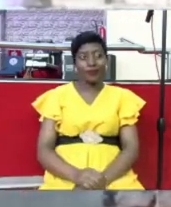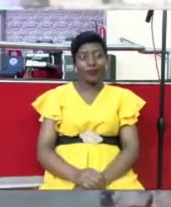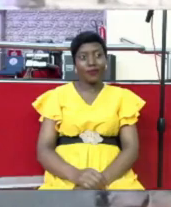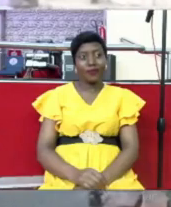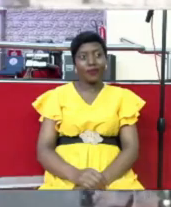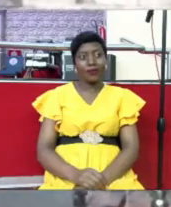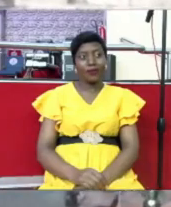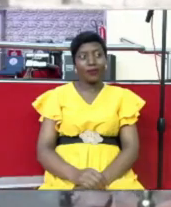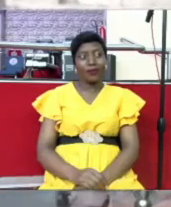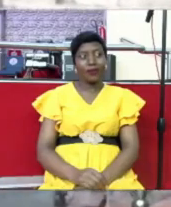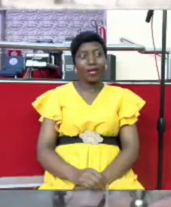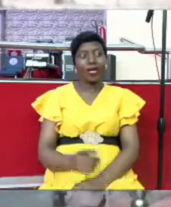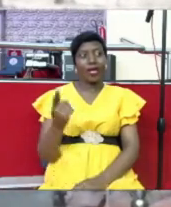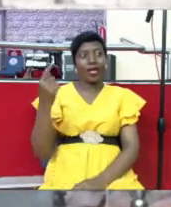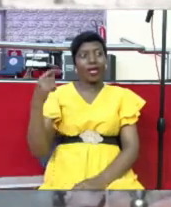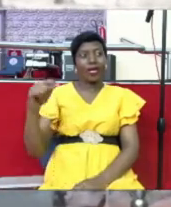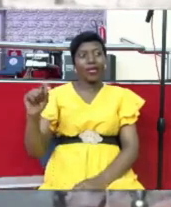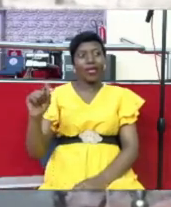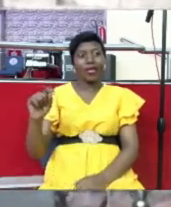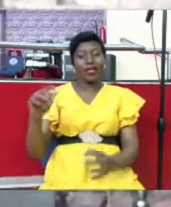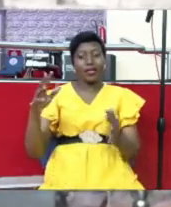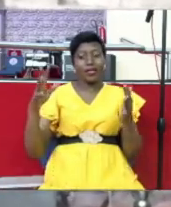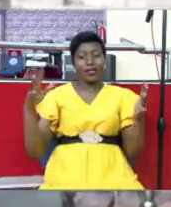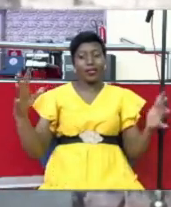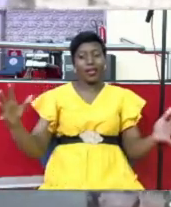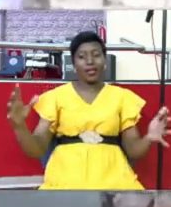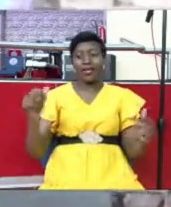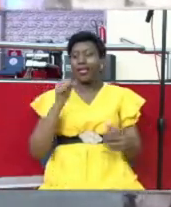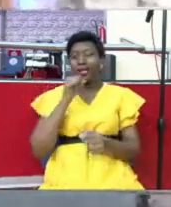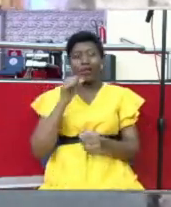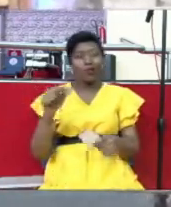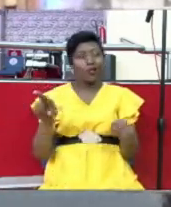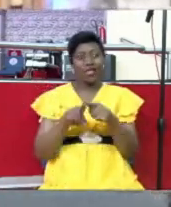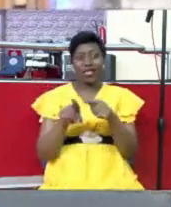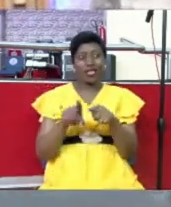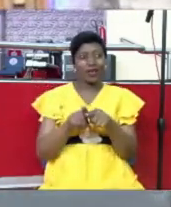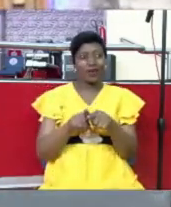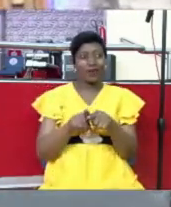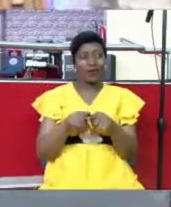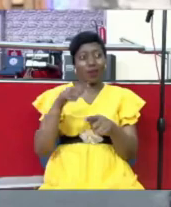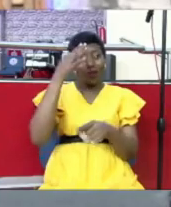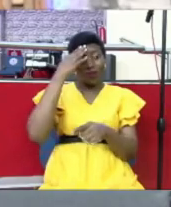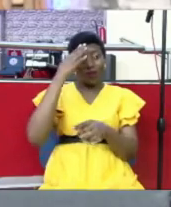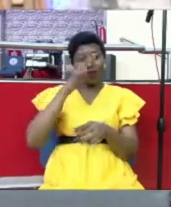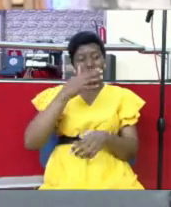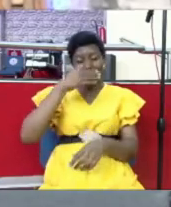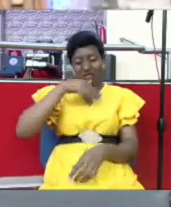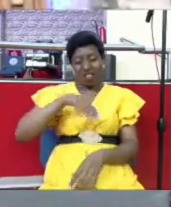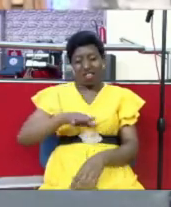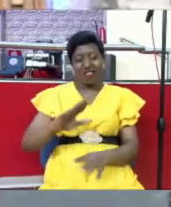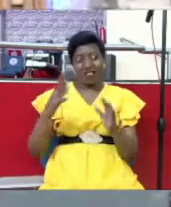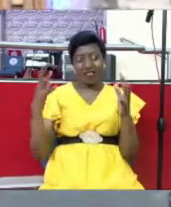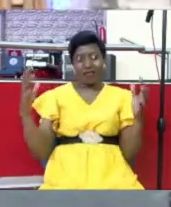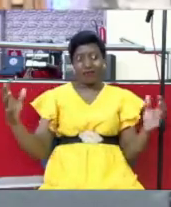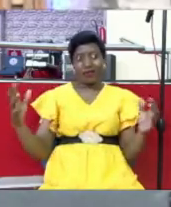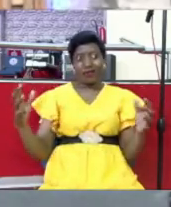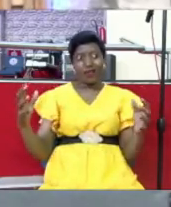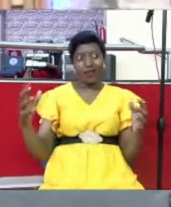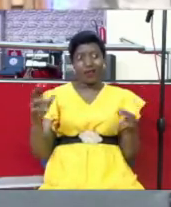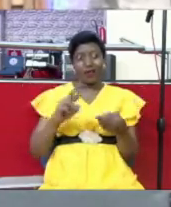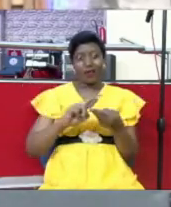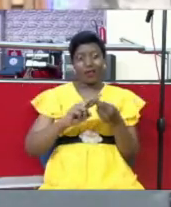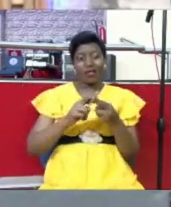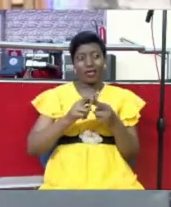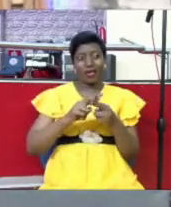the relief is not the same. Ile haja ambayo watatoa haifanani. But both of them will